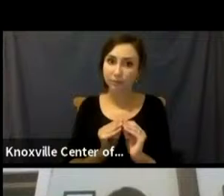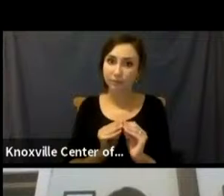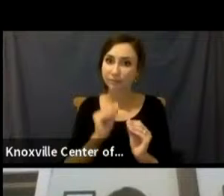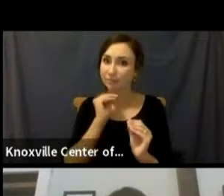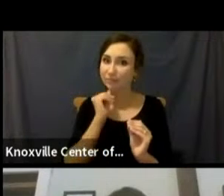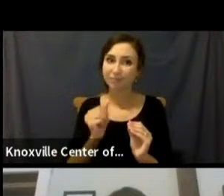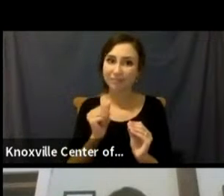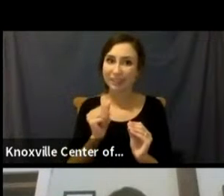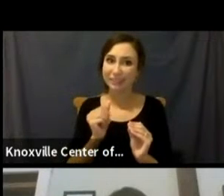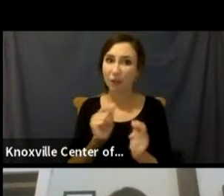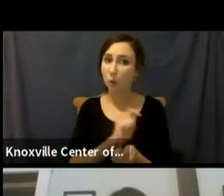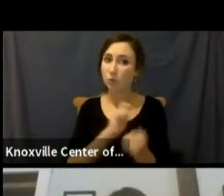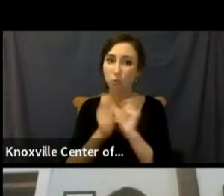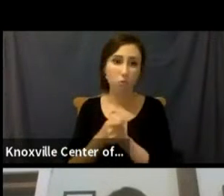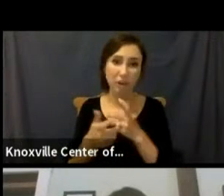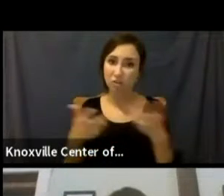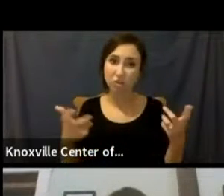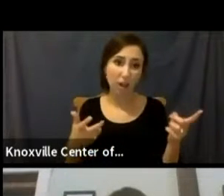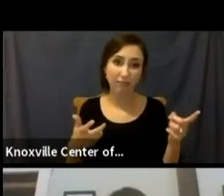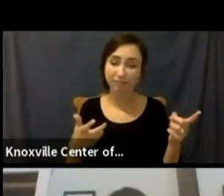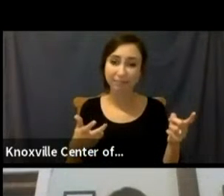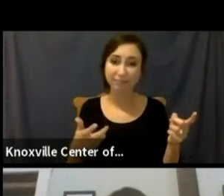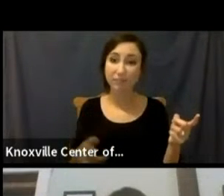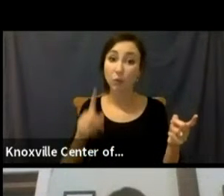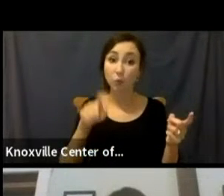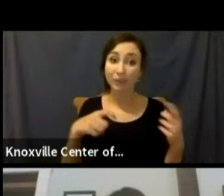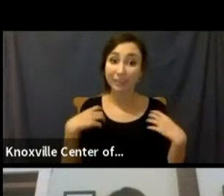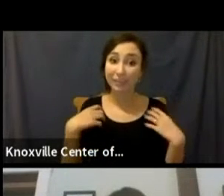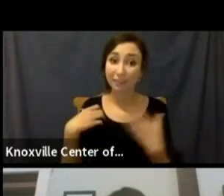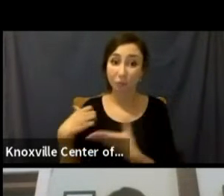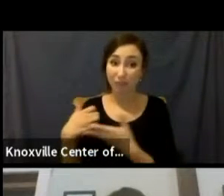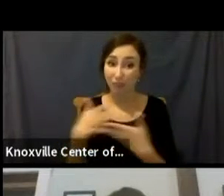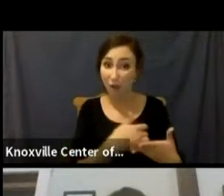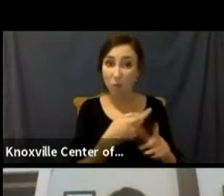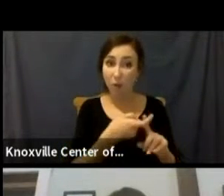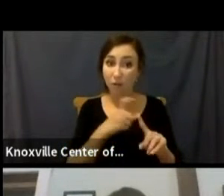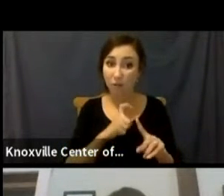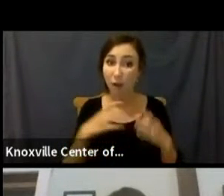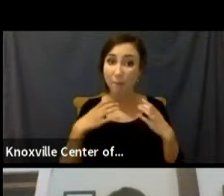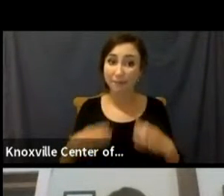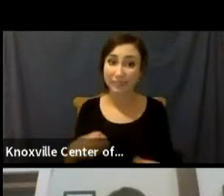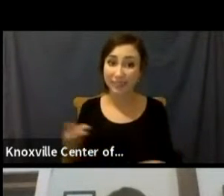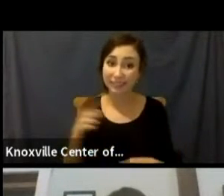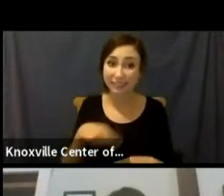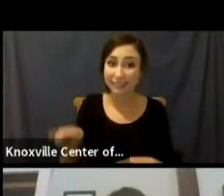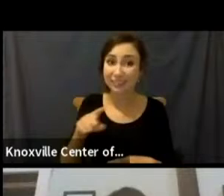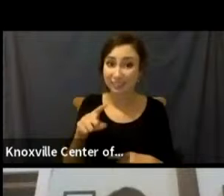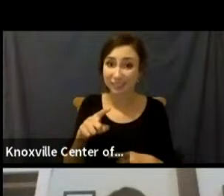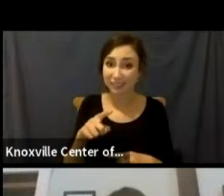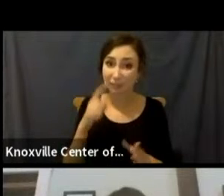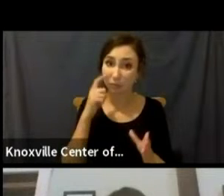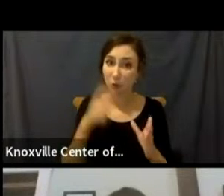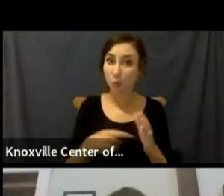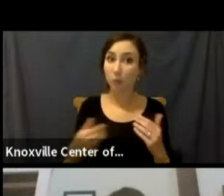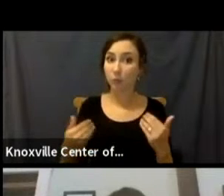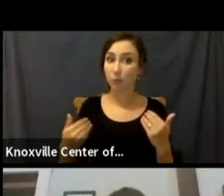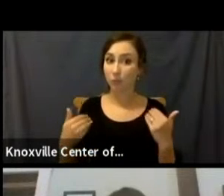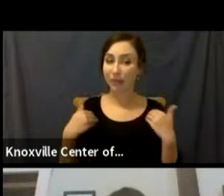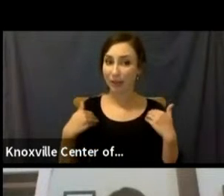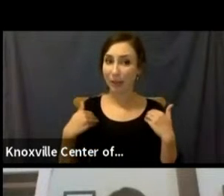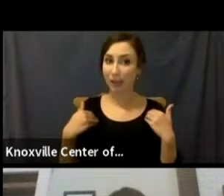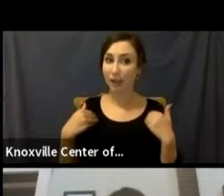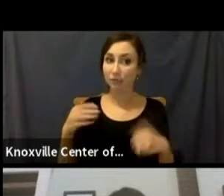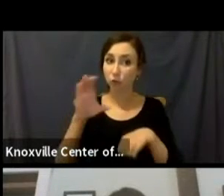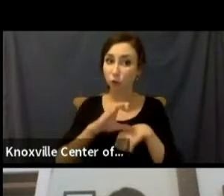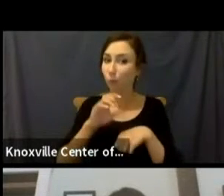change. We do need help from our citizens. It's been noted, we've had some churches, which we don't